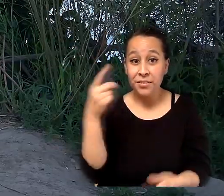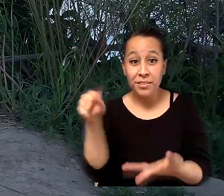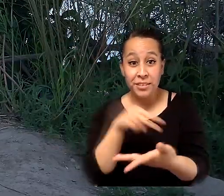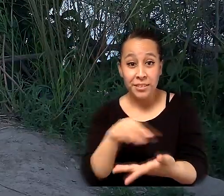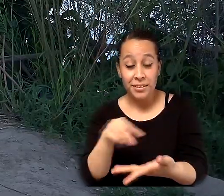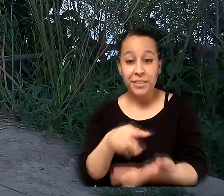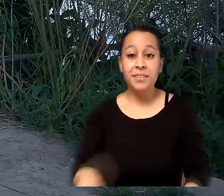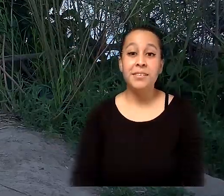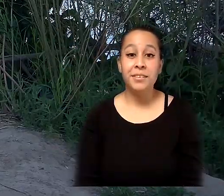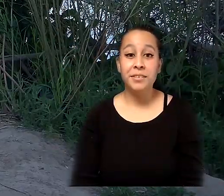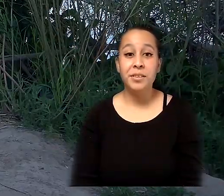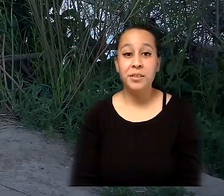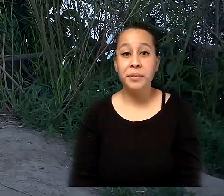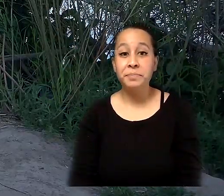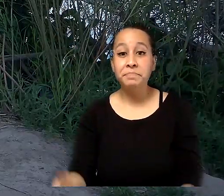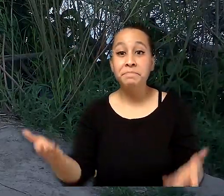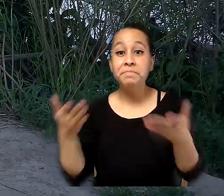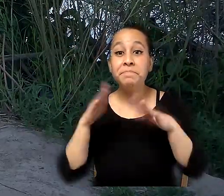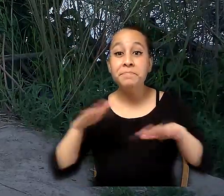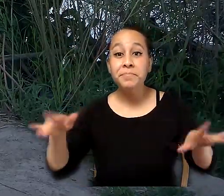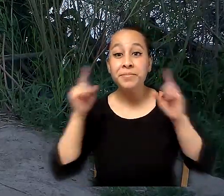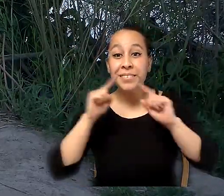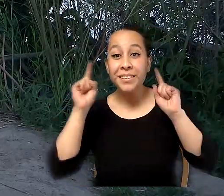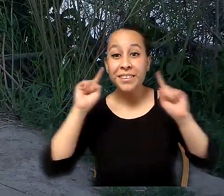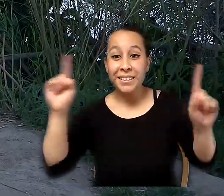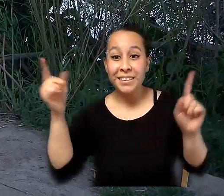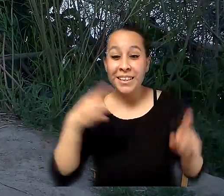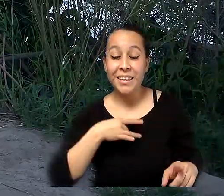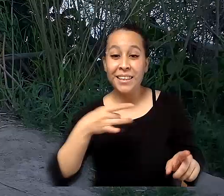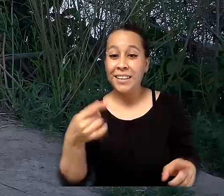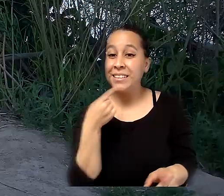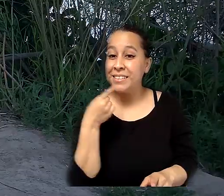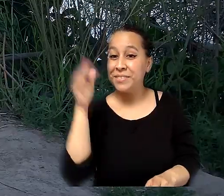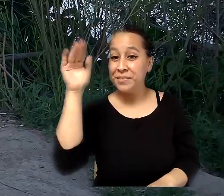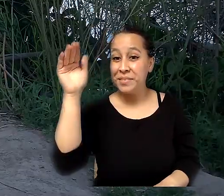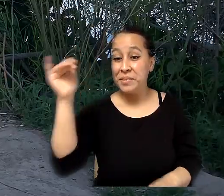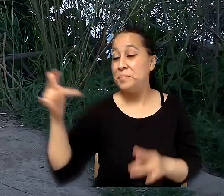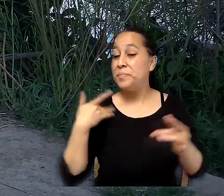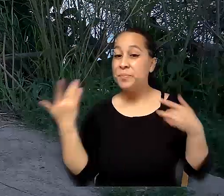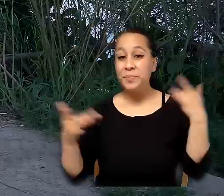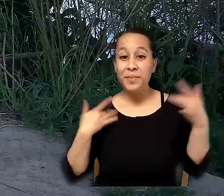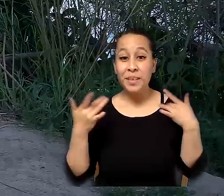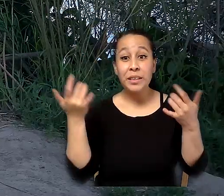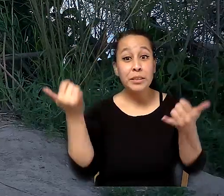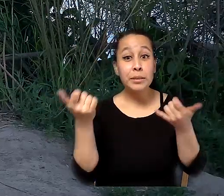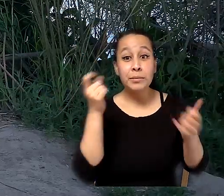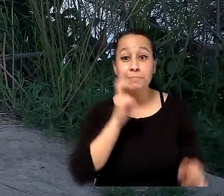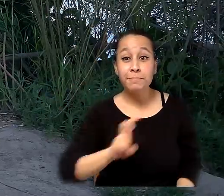say the goodbye more exciting. And today we're going to Mexico!